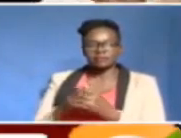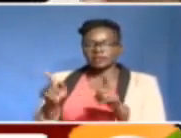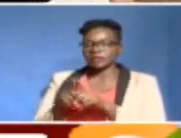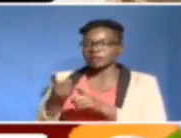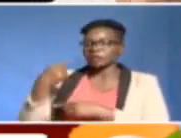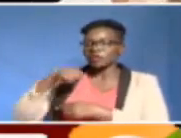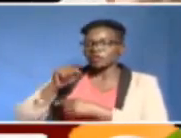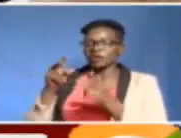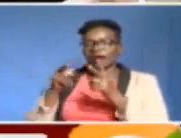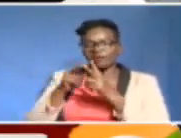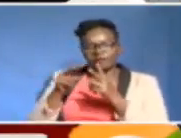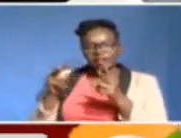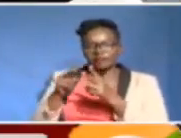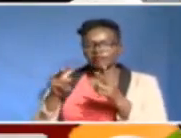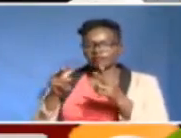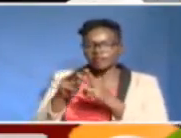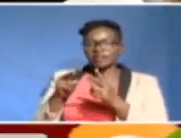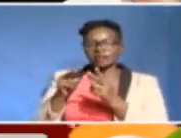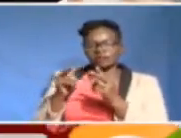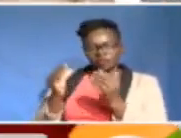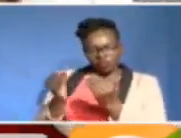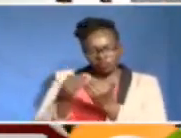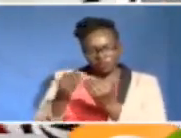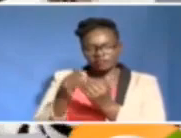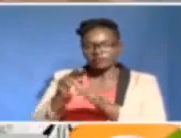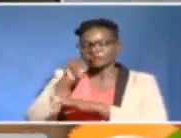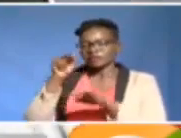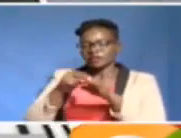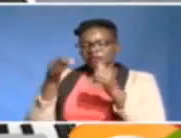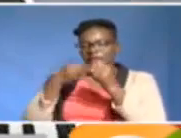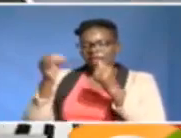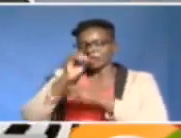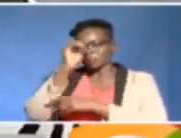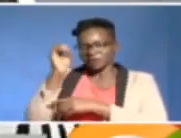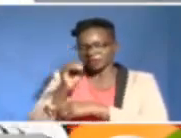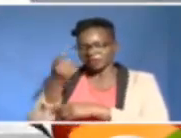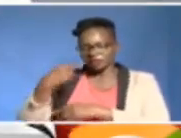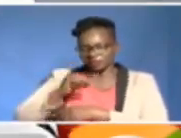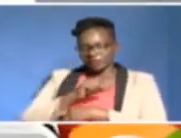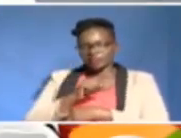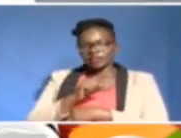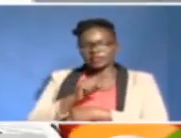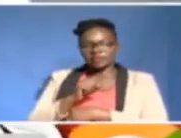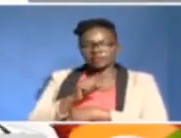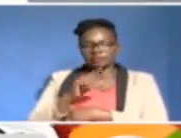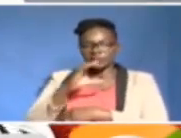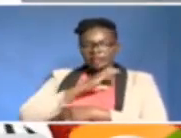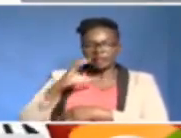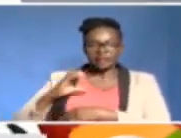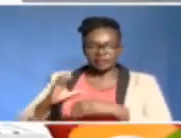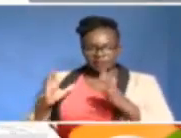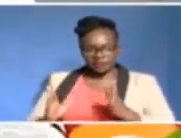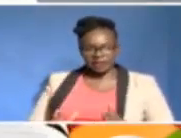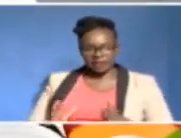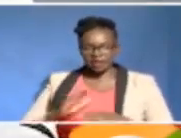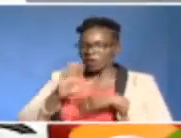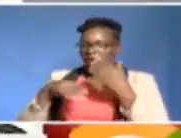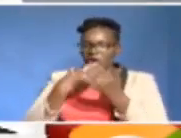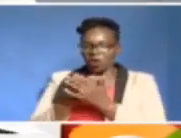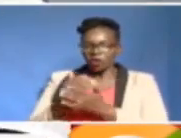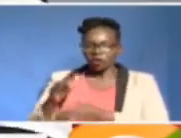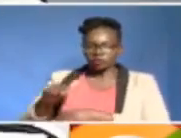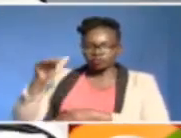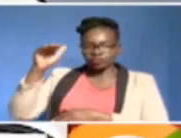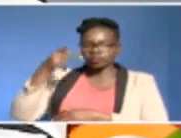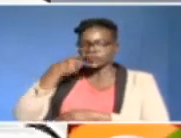very conservative nation. Yeah. 80% of us, you know, are said to be Christians. We are all brought up, you know, by our